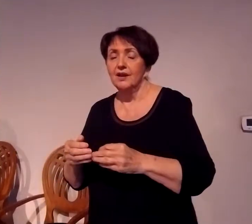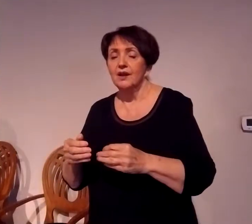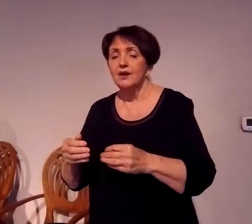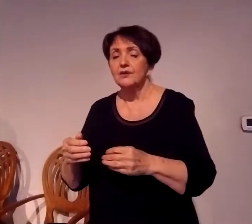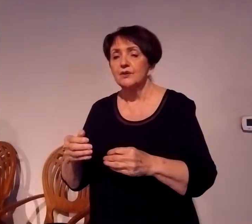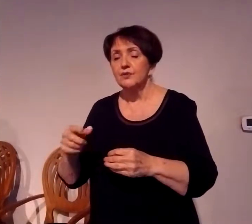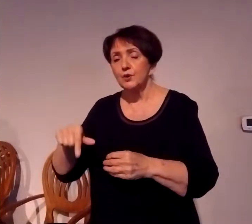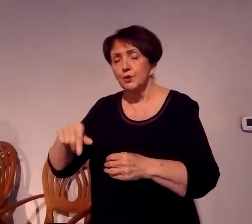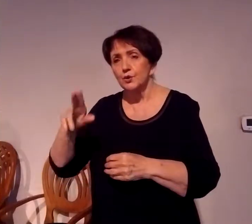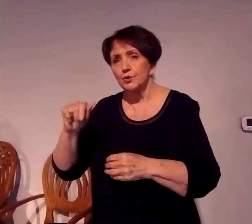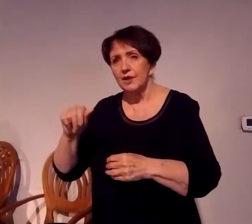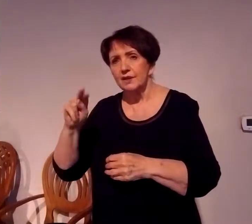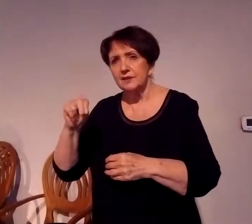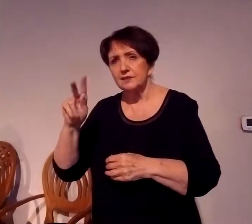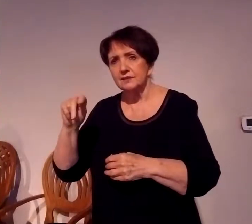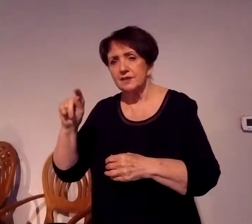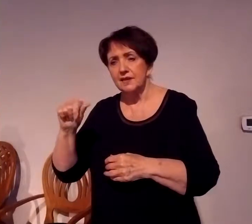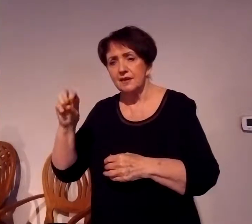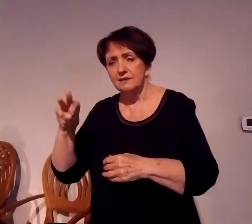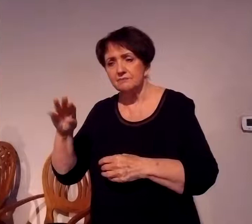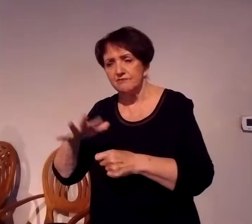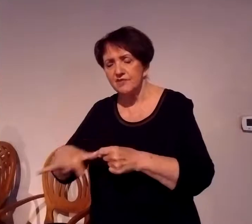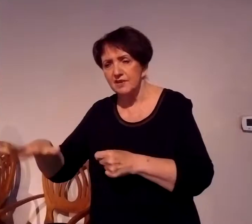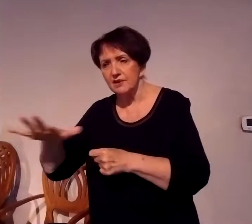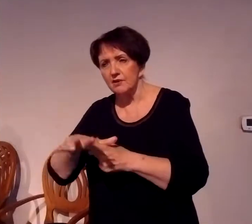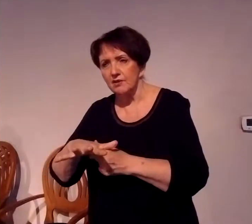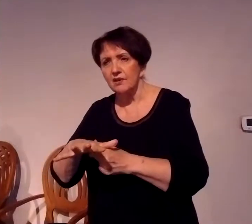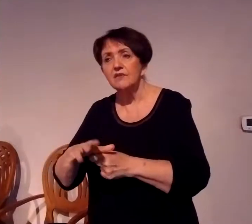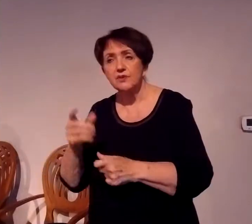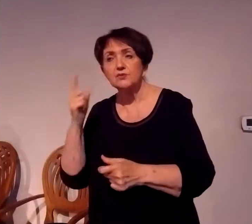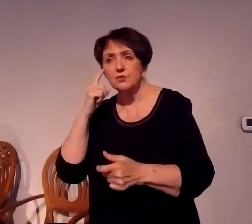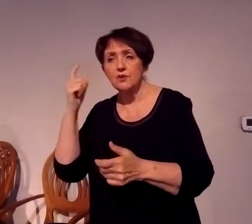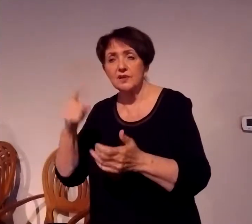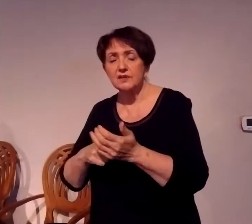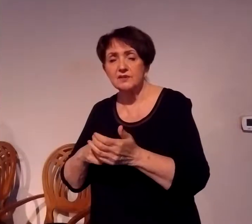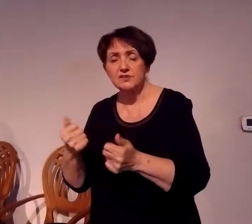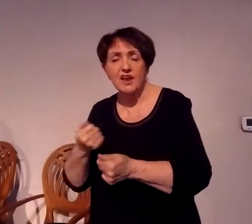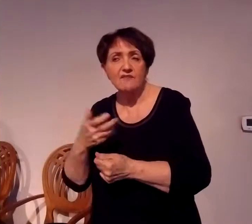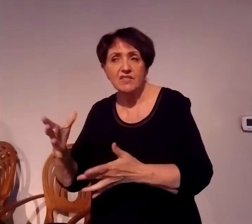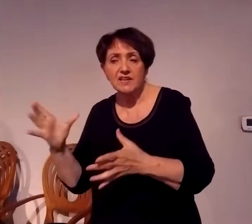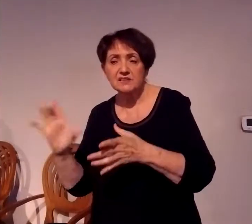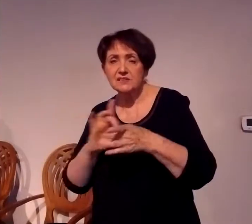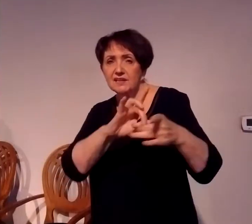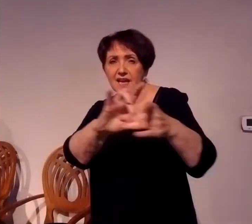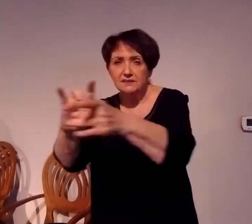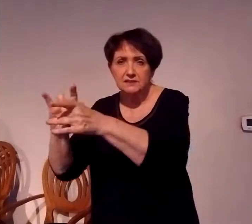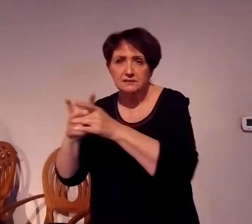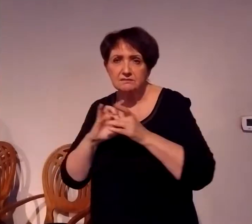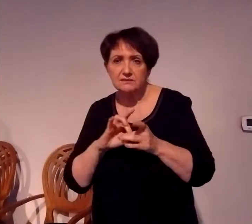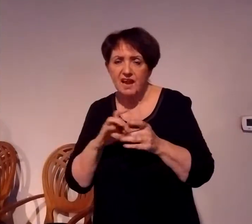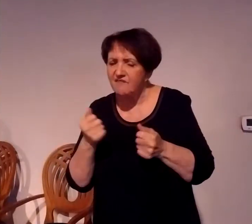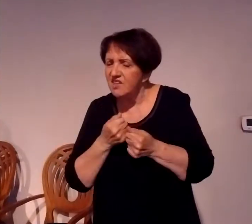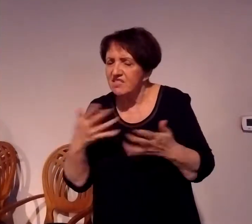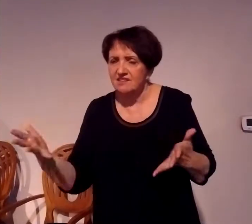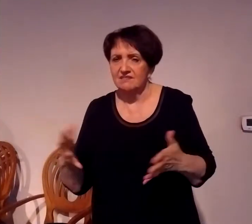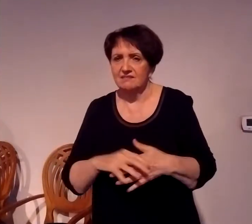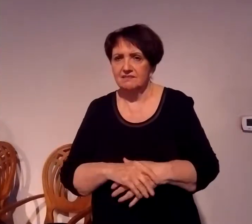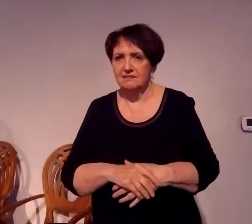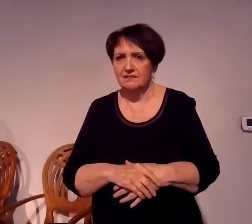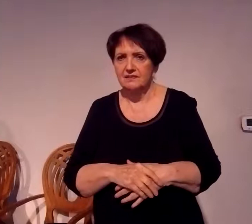quantum field, there's a recognition that everything is connected to everything else. That there